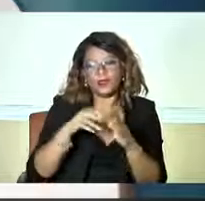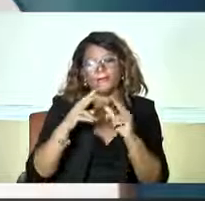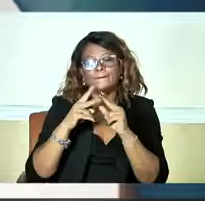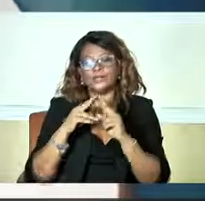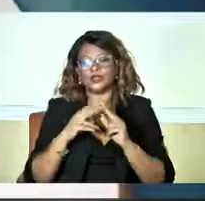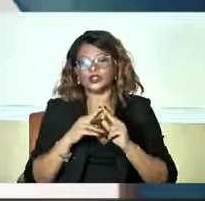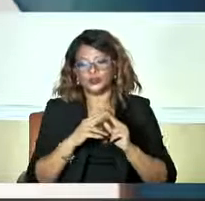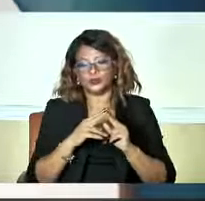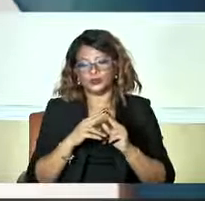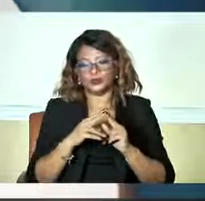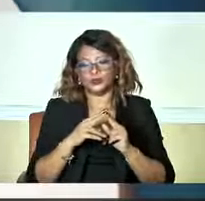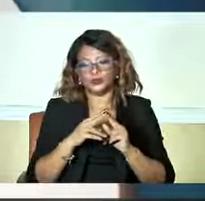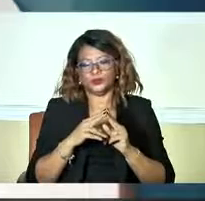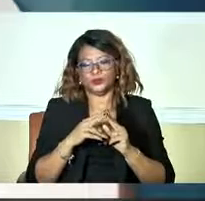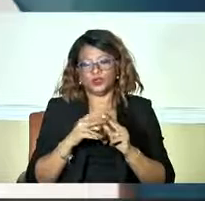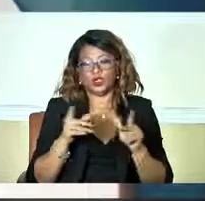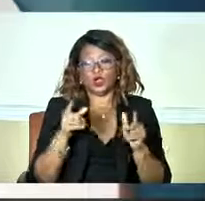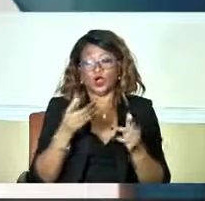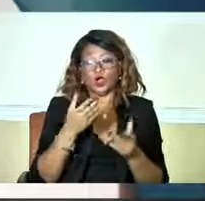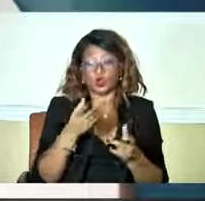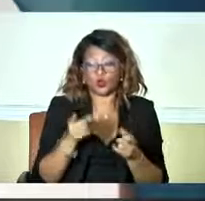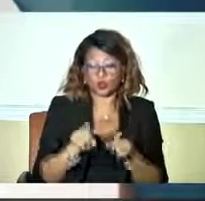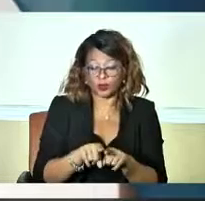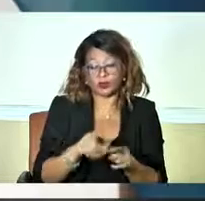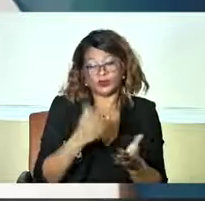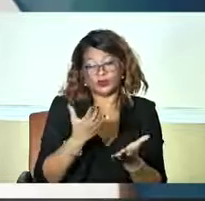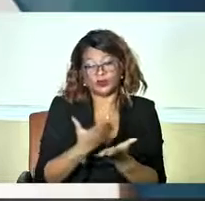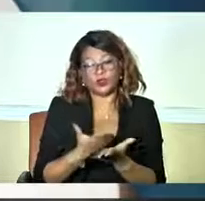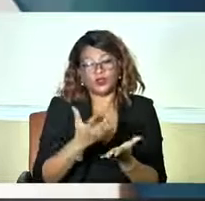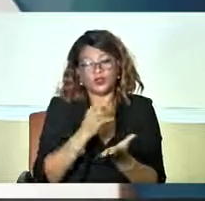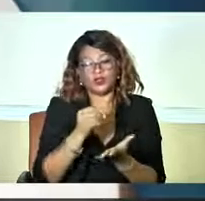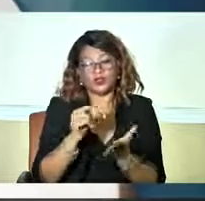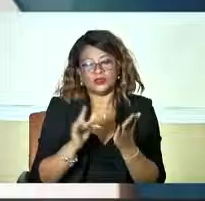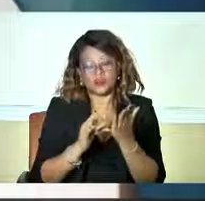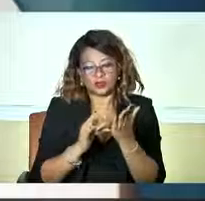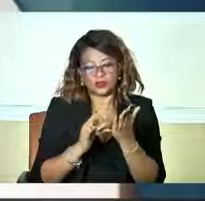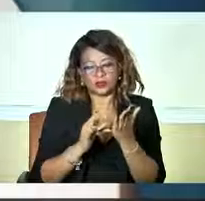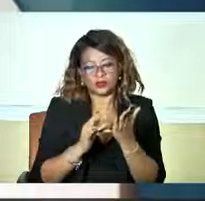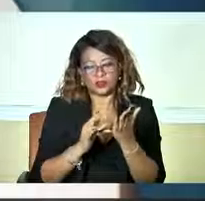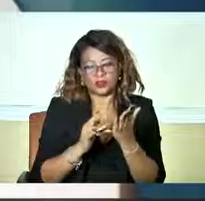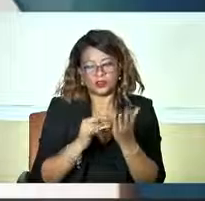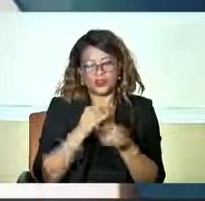partnership agreement with the International